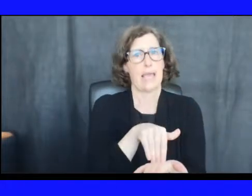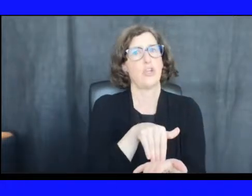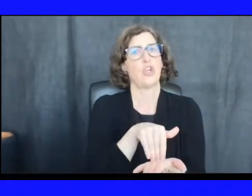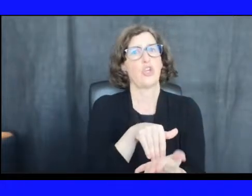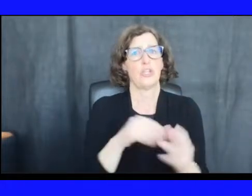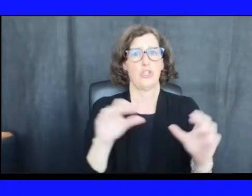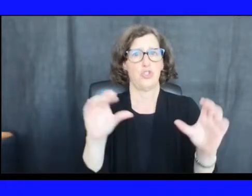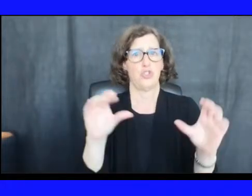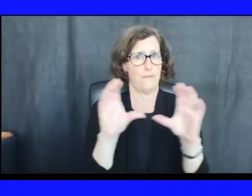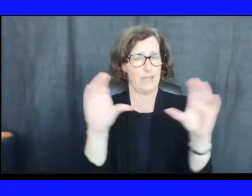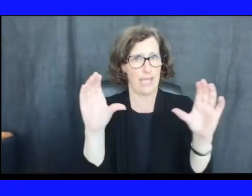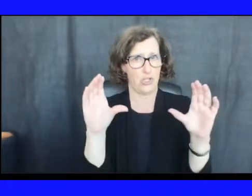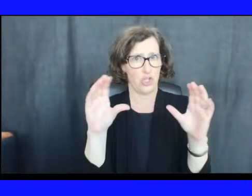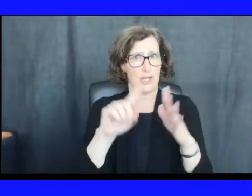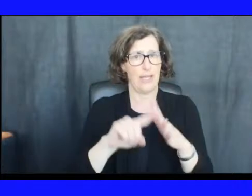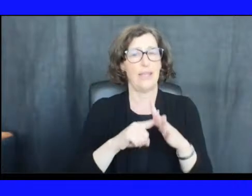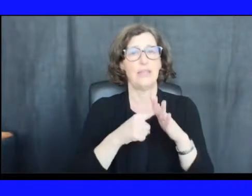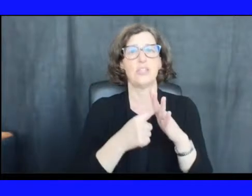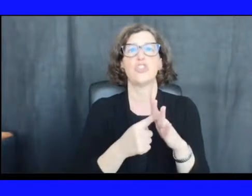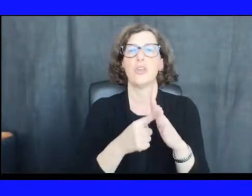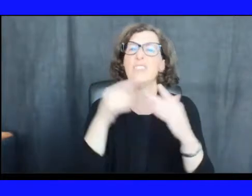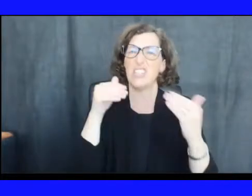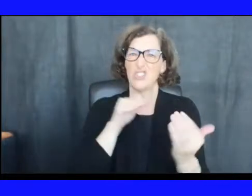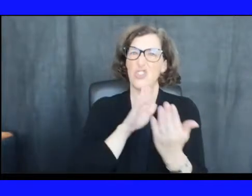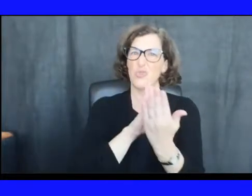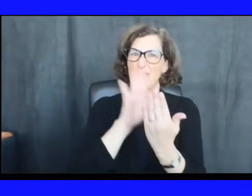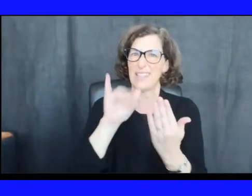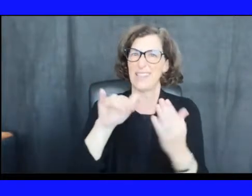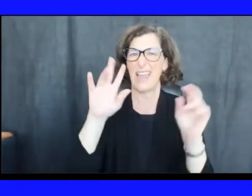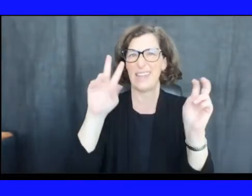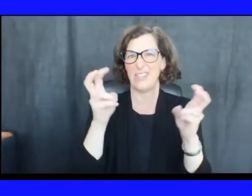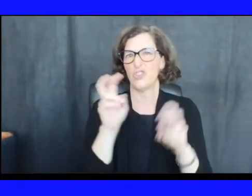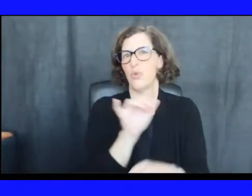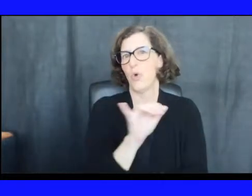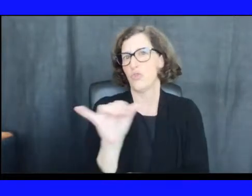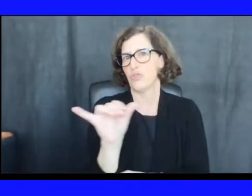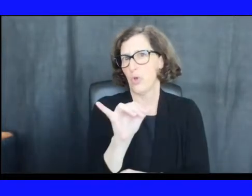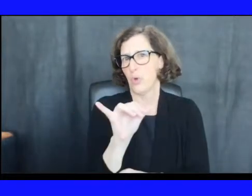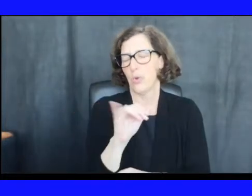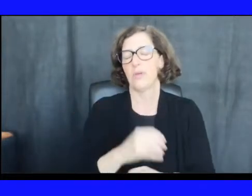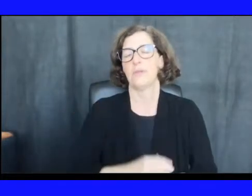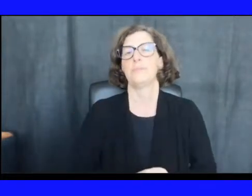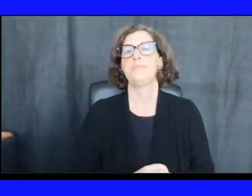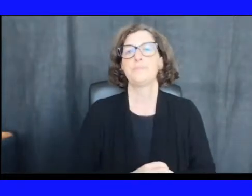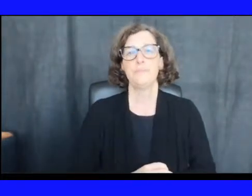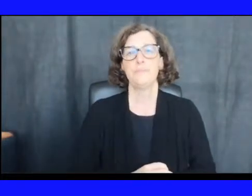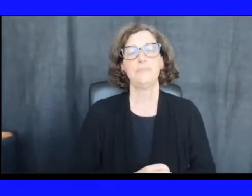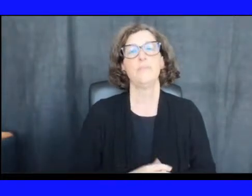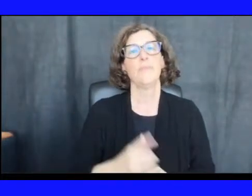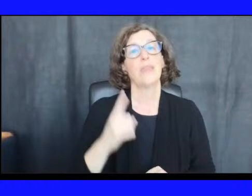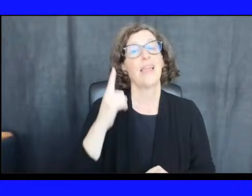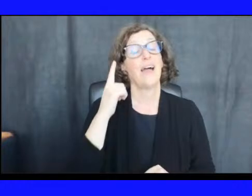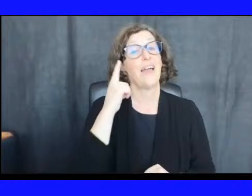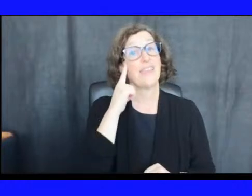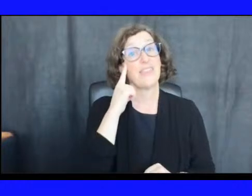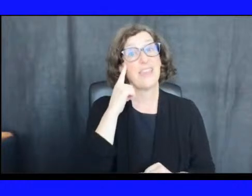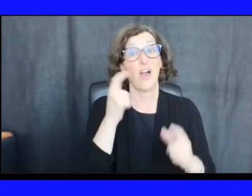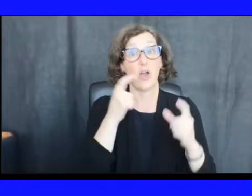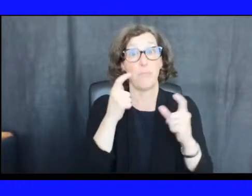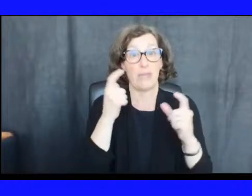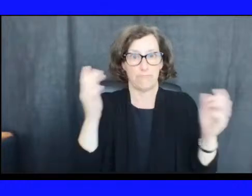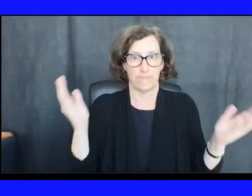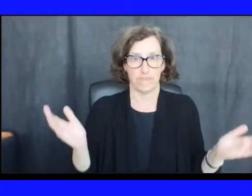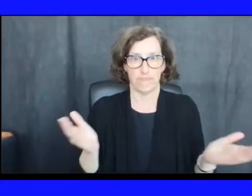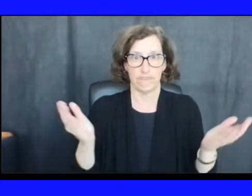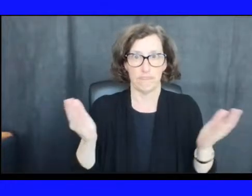but multiple initiatives, Plane Tree, eye rounding, and other things to drive this back